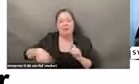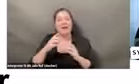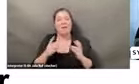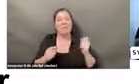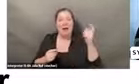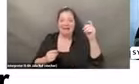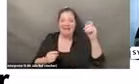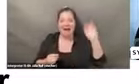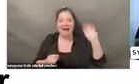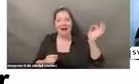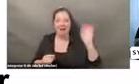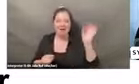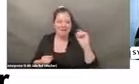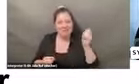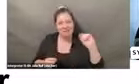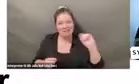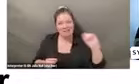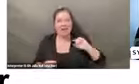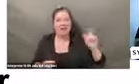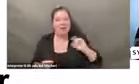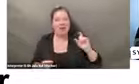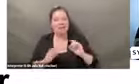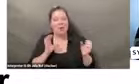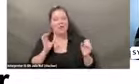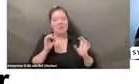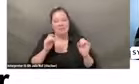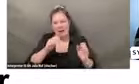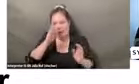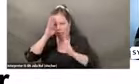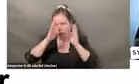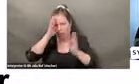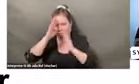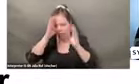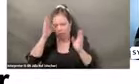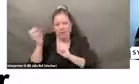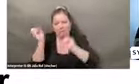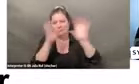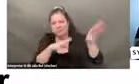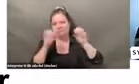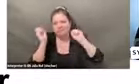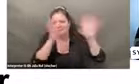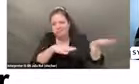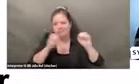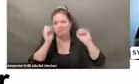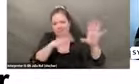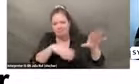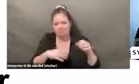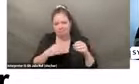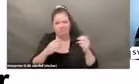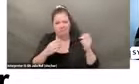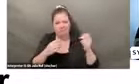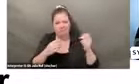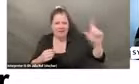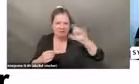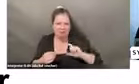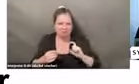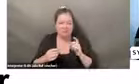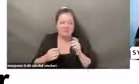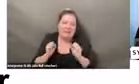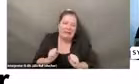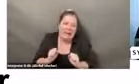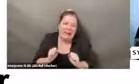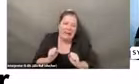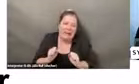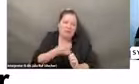of win the lottery, to get more money? I think it could be a little bit tricky maybe, or difficult,